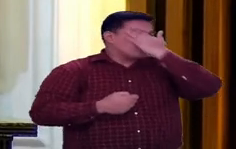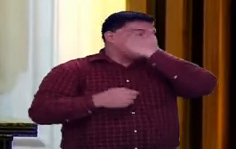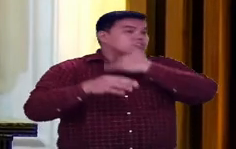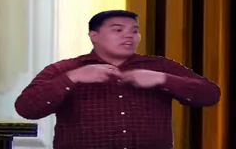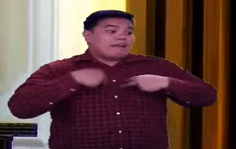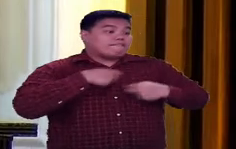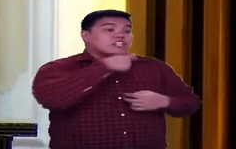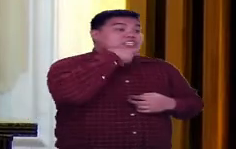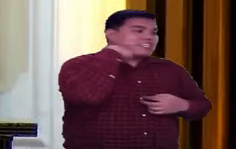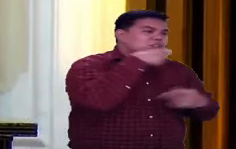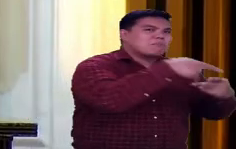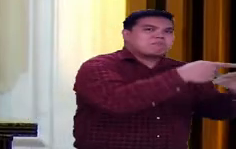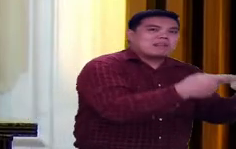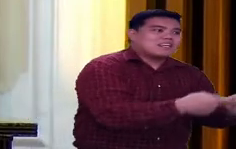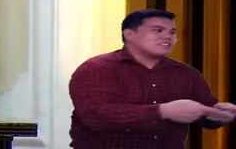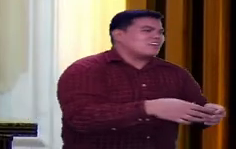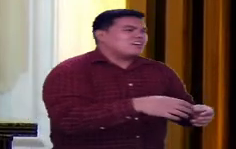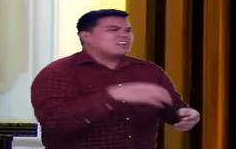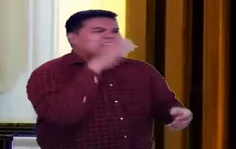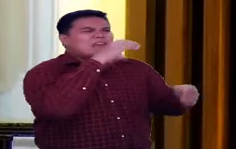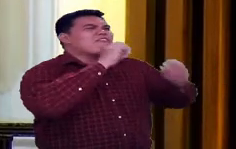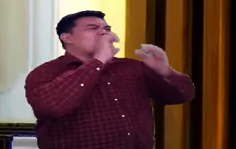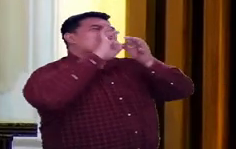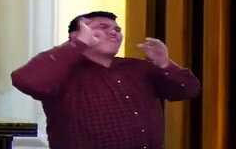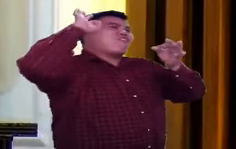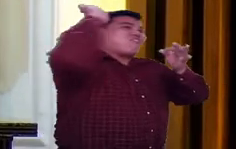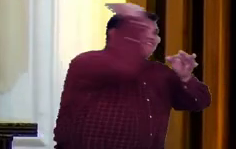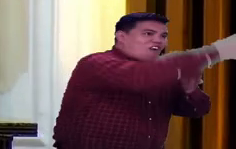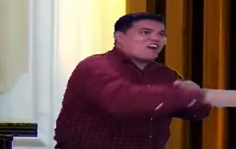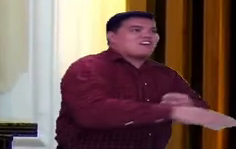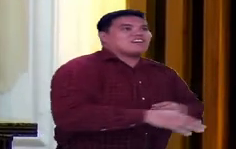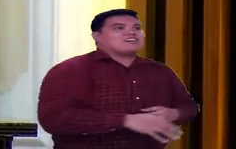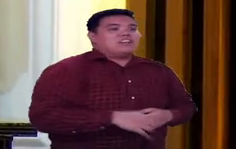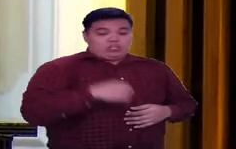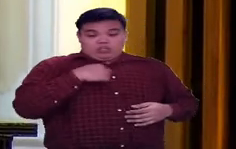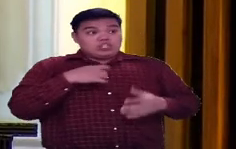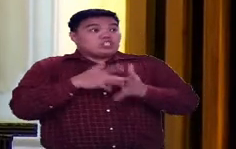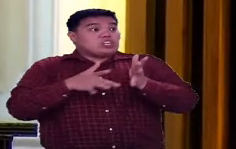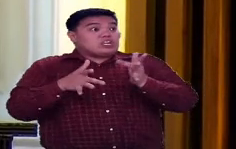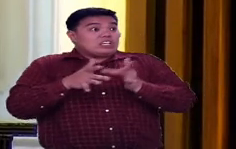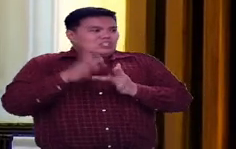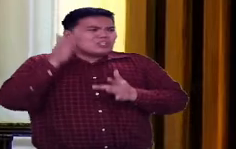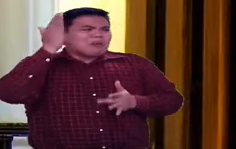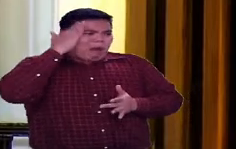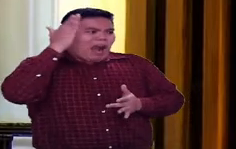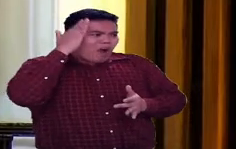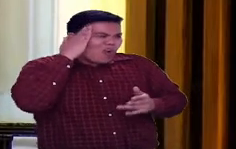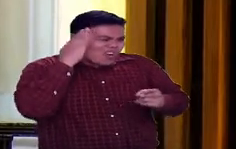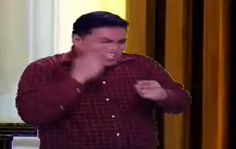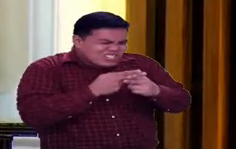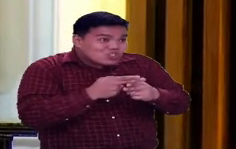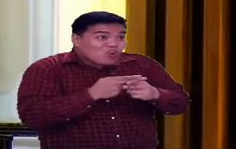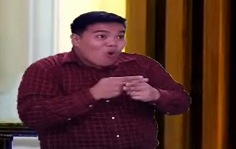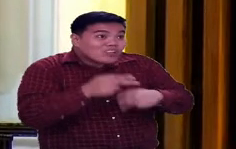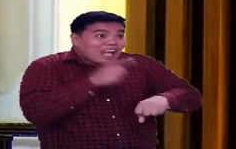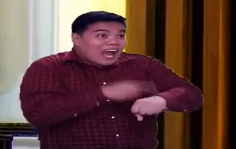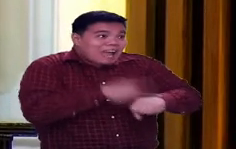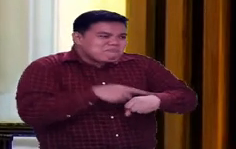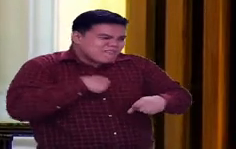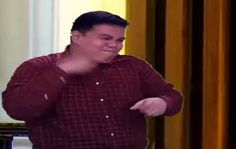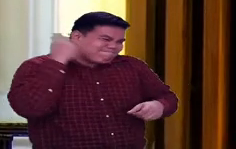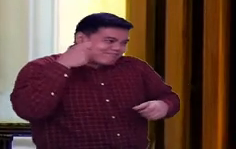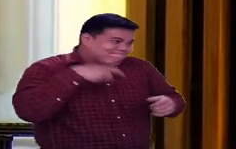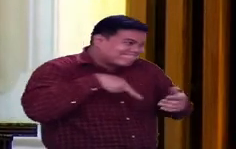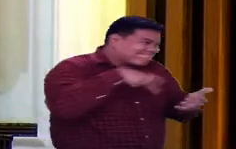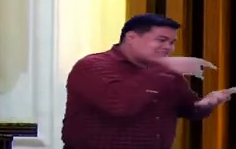also a desert and a rugged place. Jesus knew the time was short for his crucifixion that